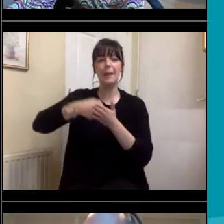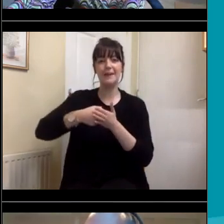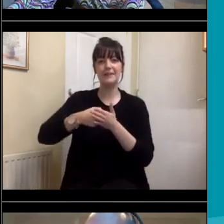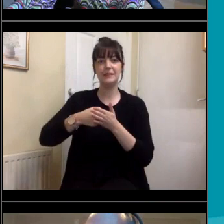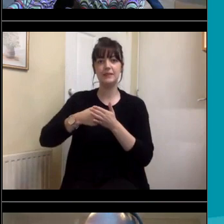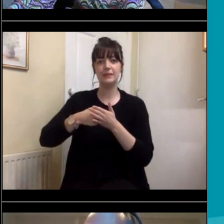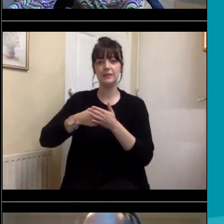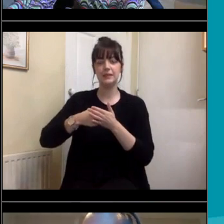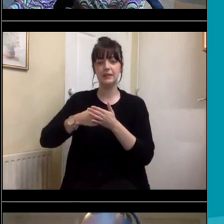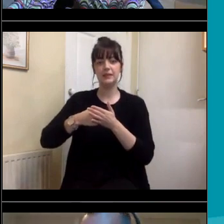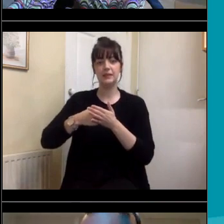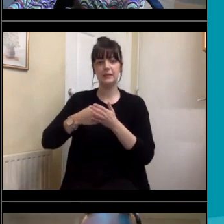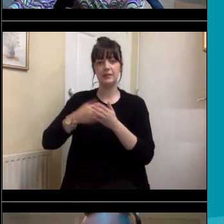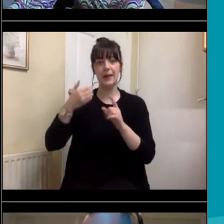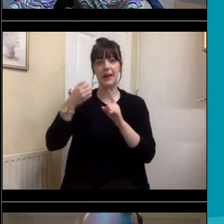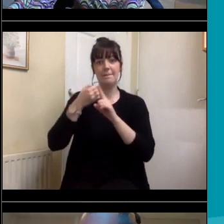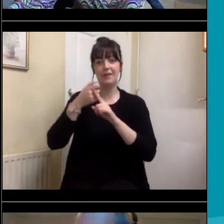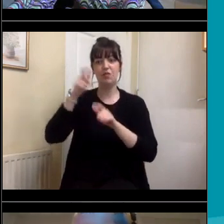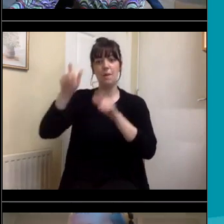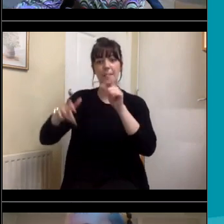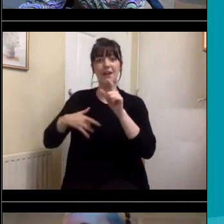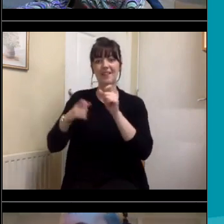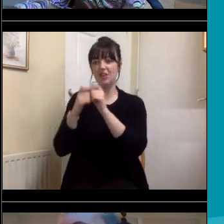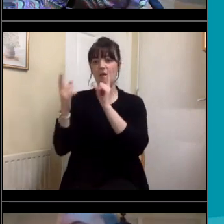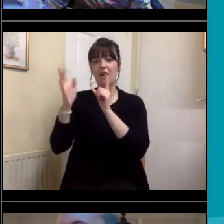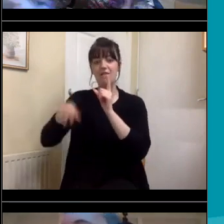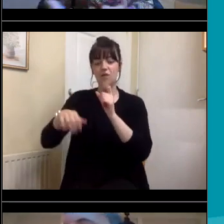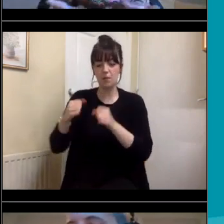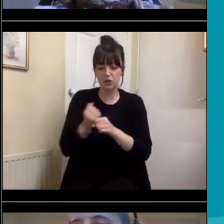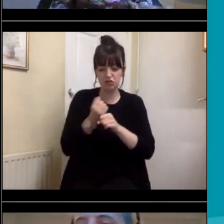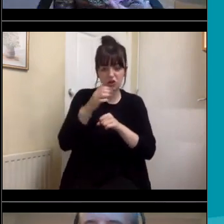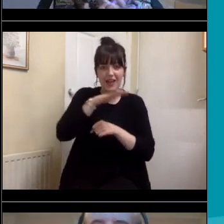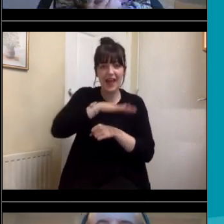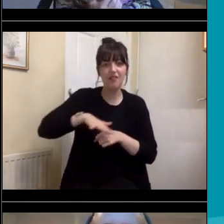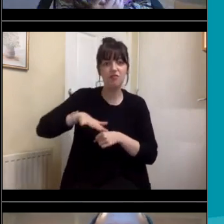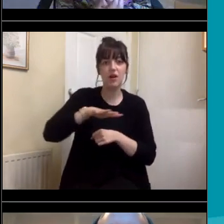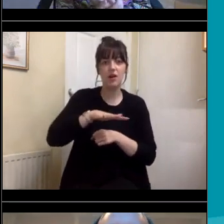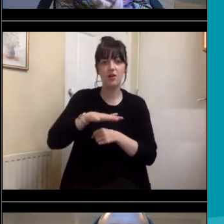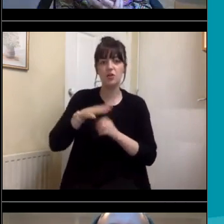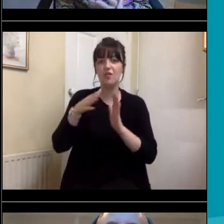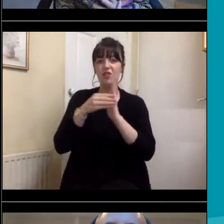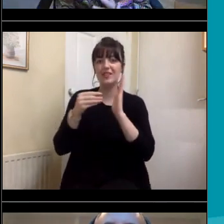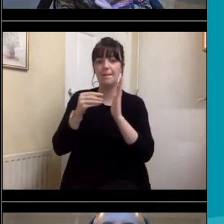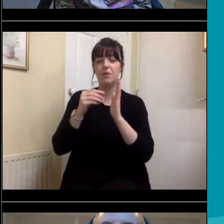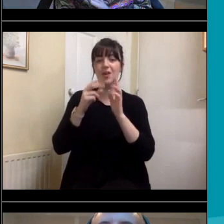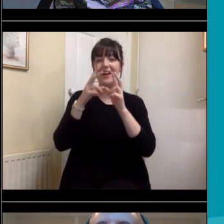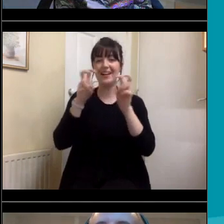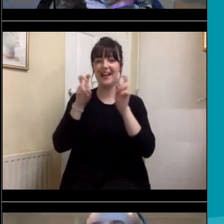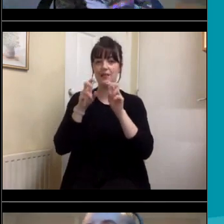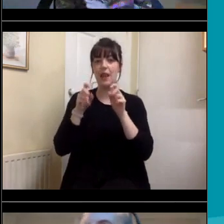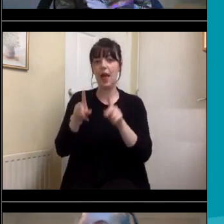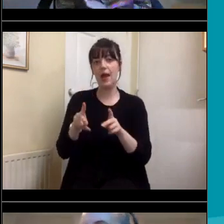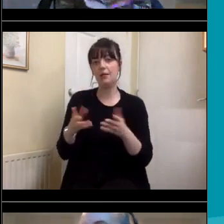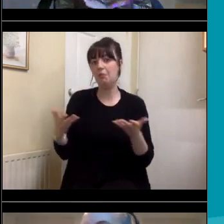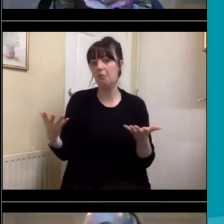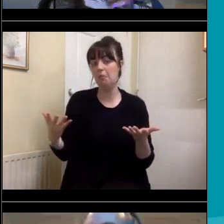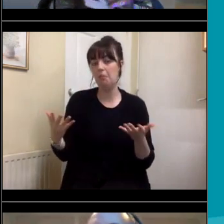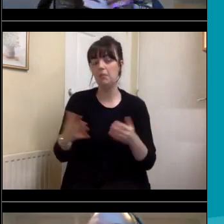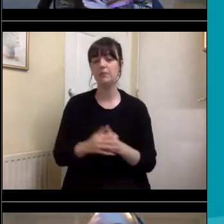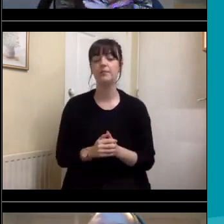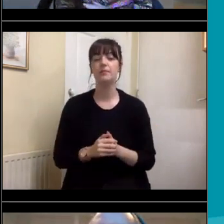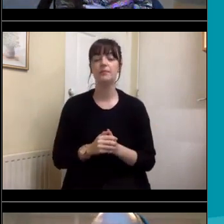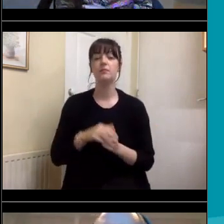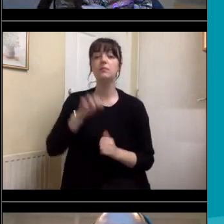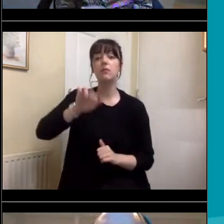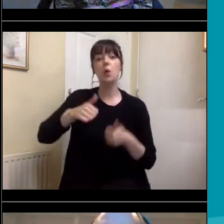the construction sites, such as residents who live on one area that's been mentioned is Castle Lane. Yeah,